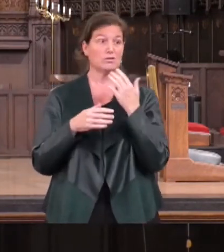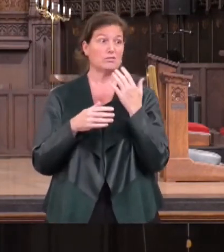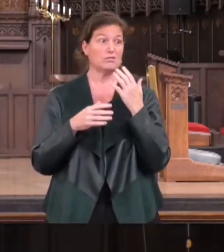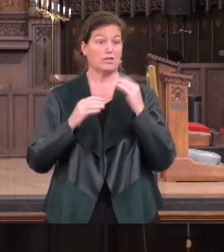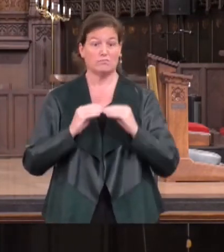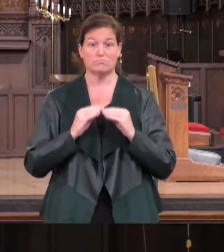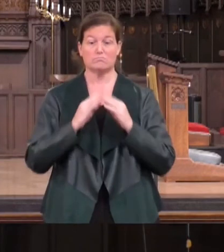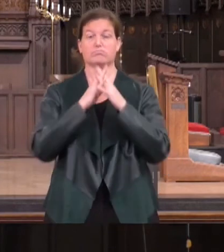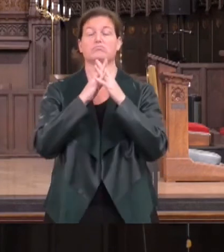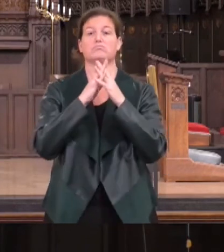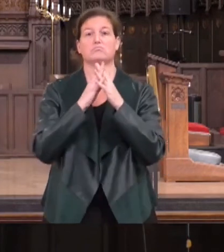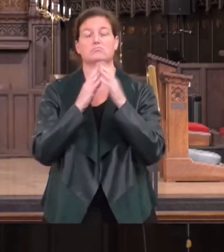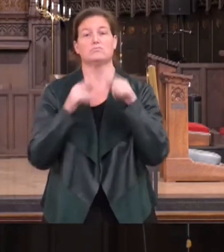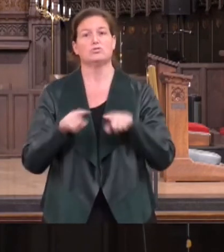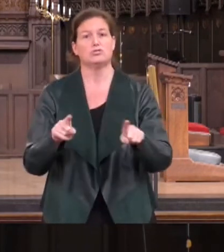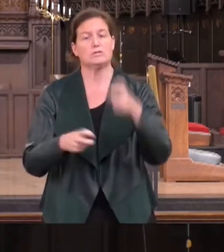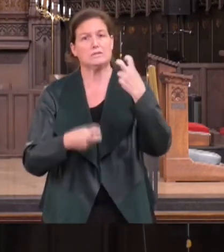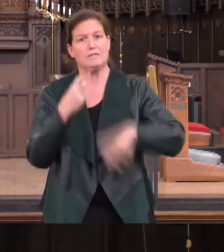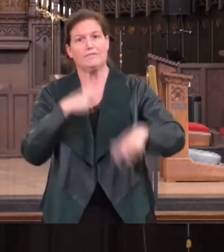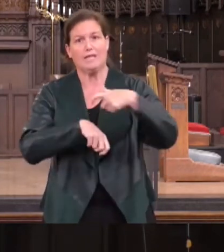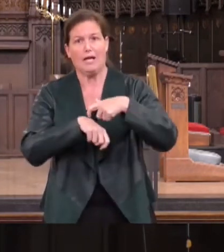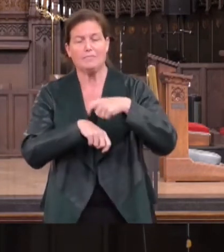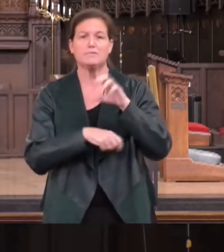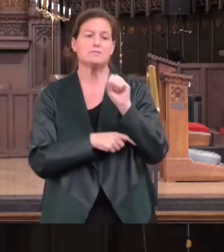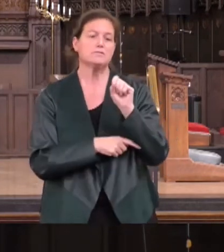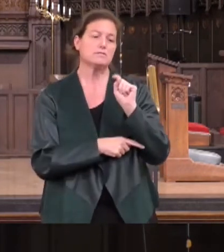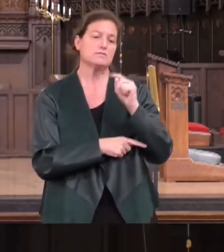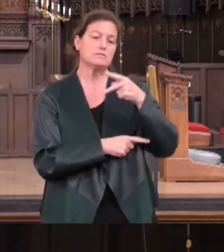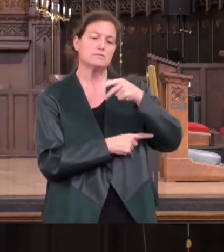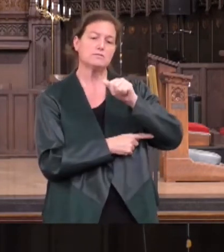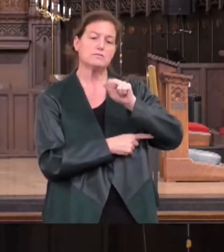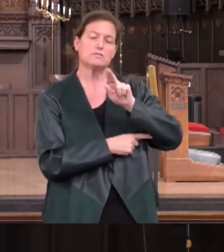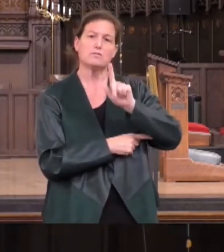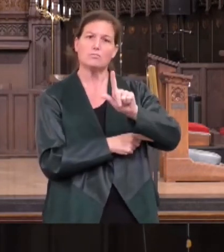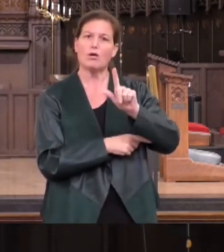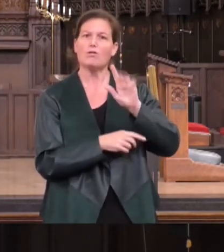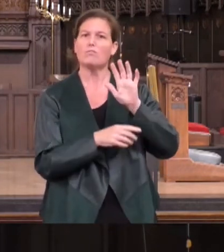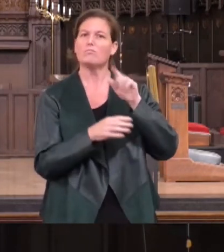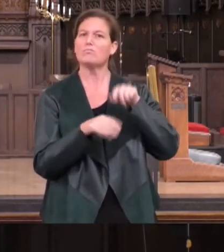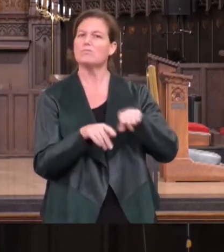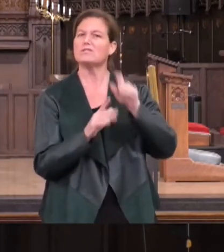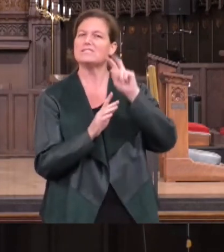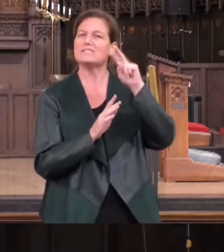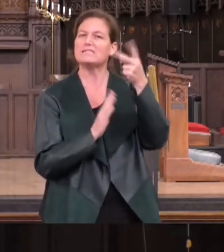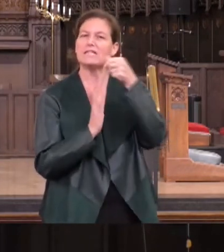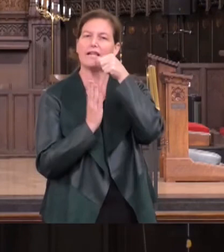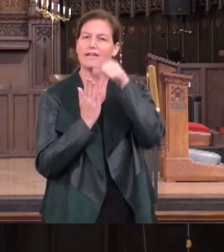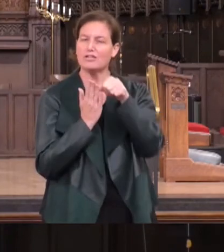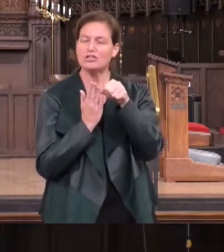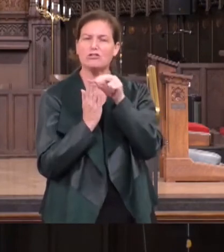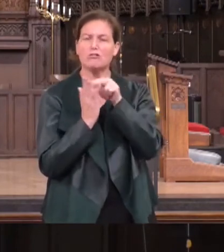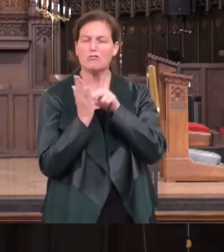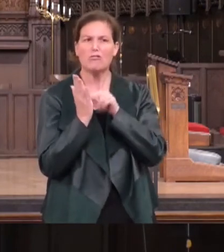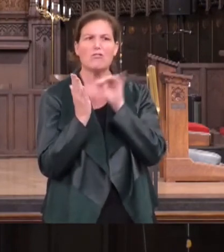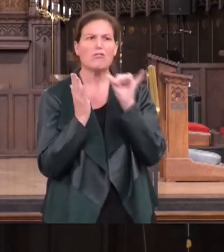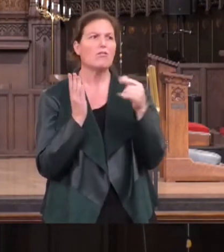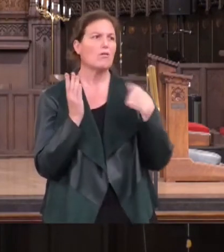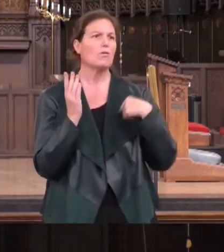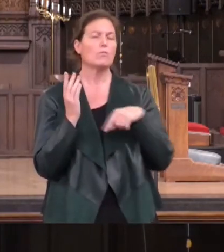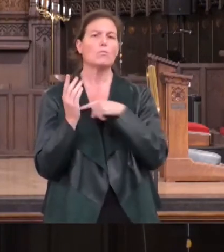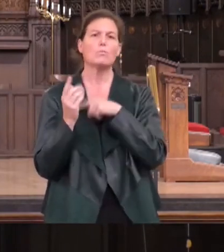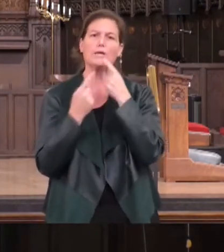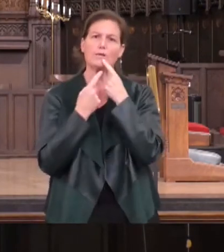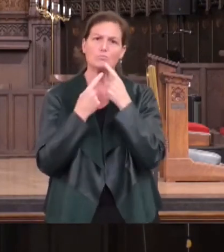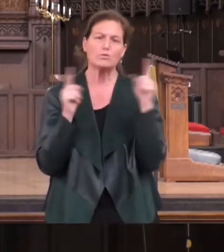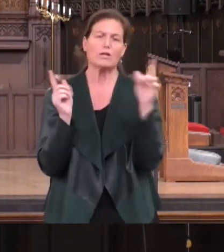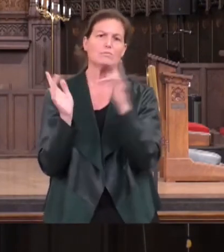times. St. Paul describes it in his second letter to the Church of Corinth. We proclaim